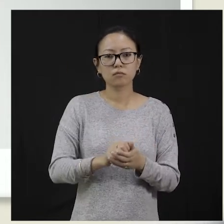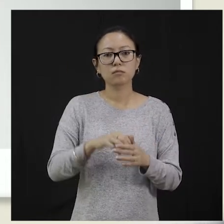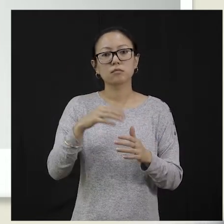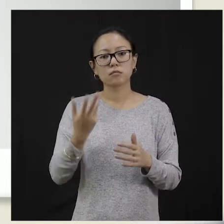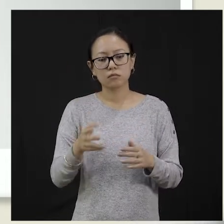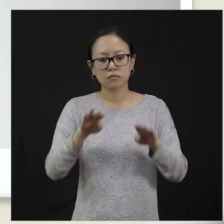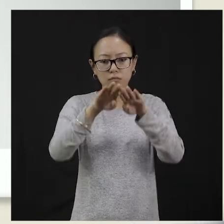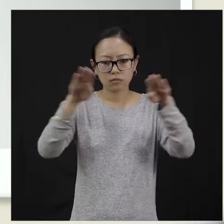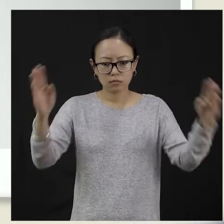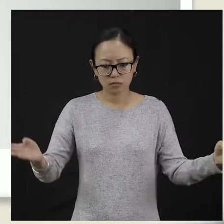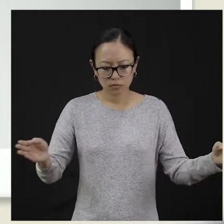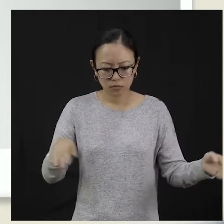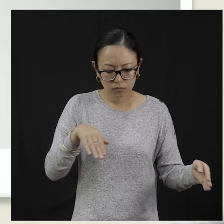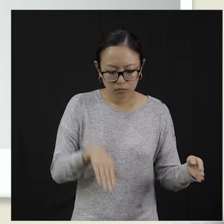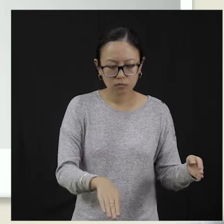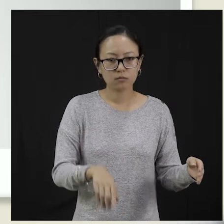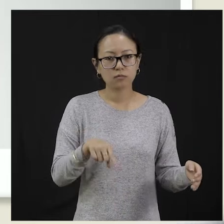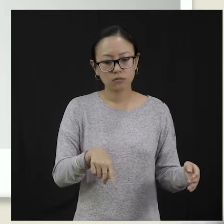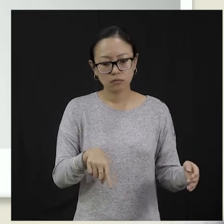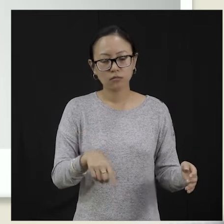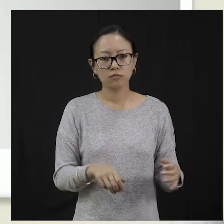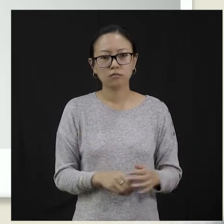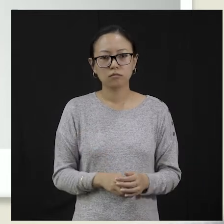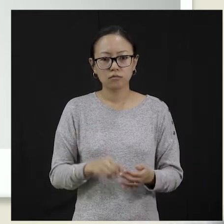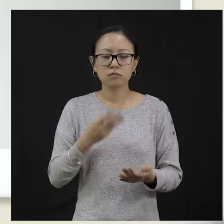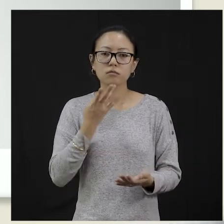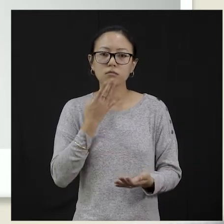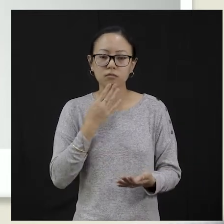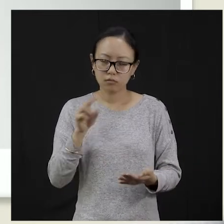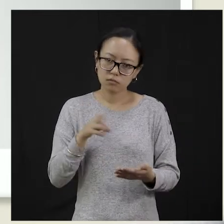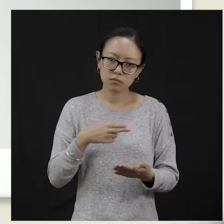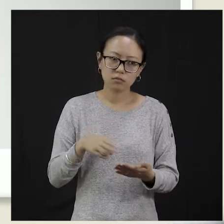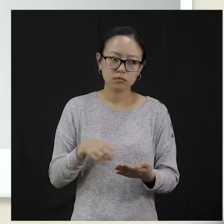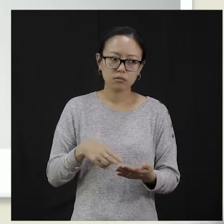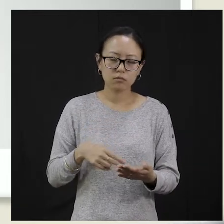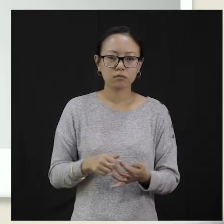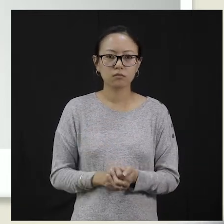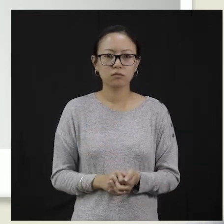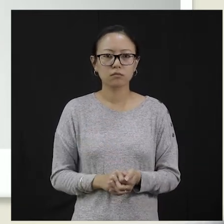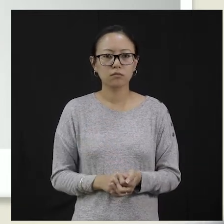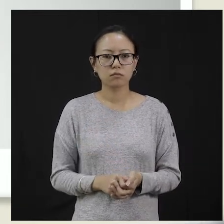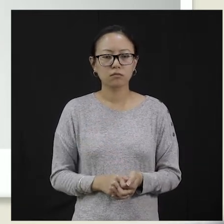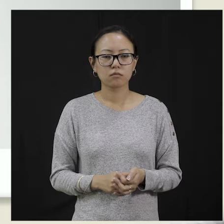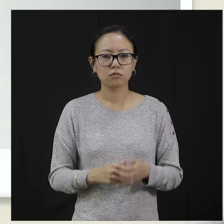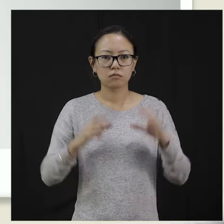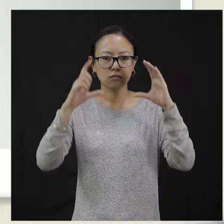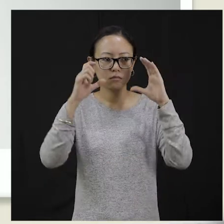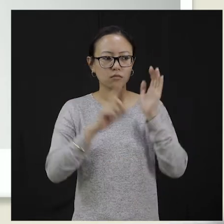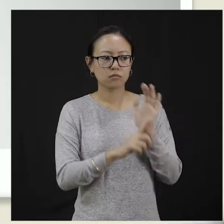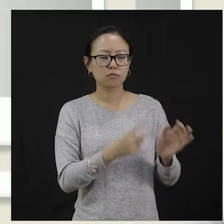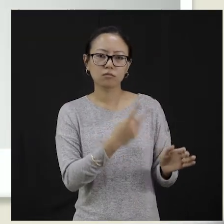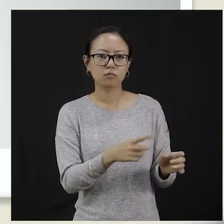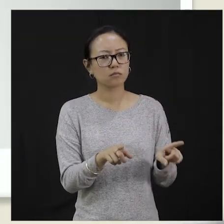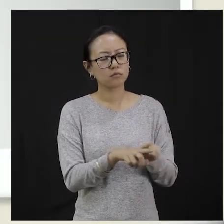You have to circle the book on the table and you have to color the book under the table.